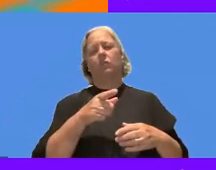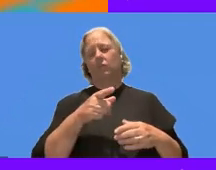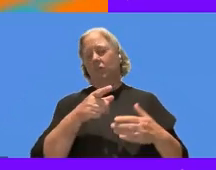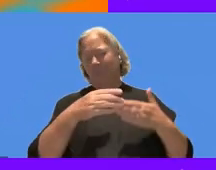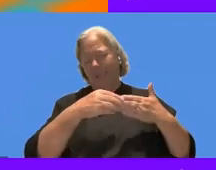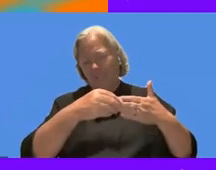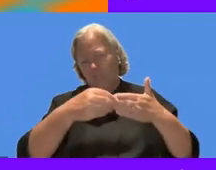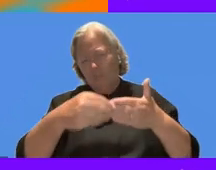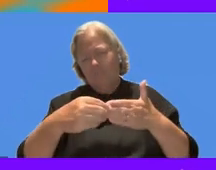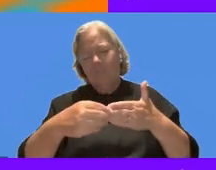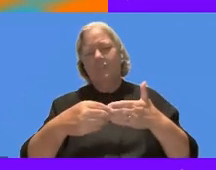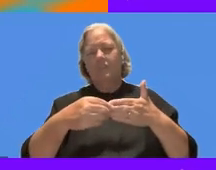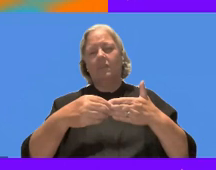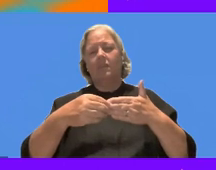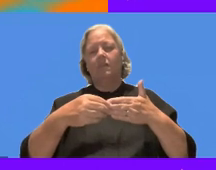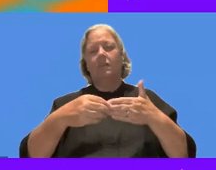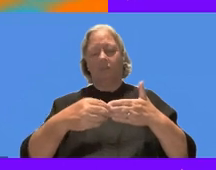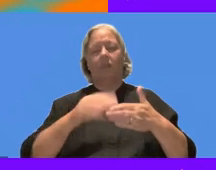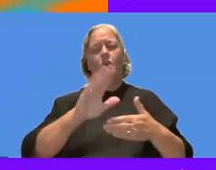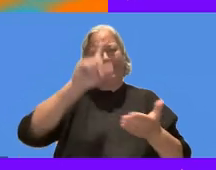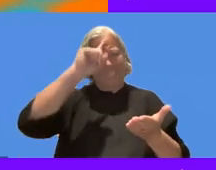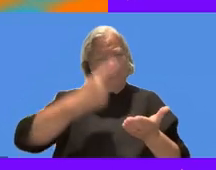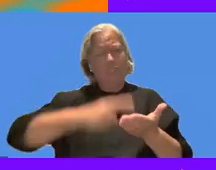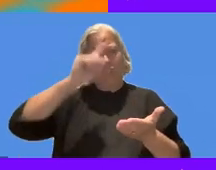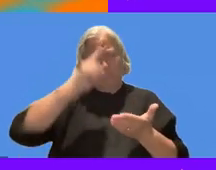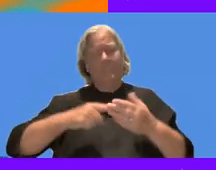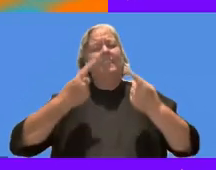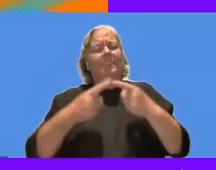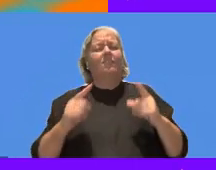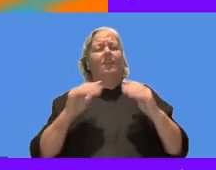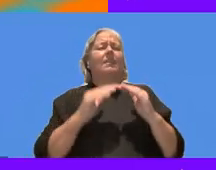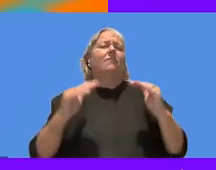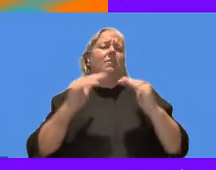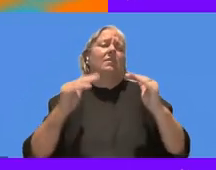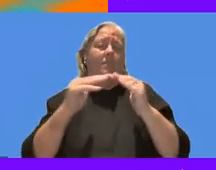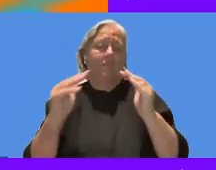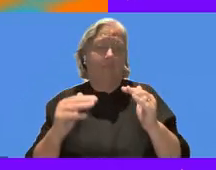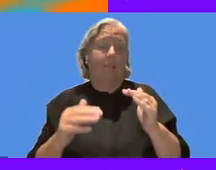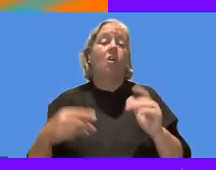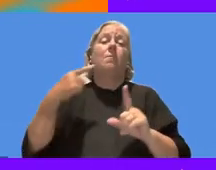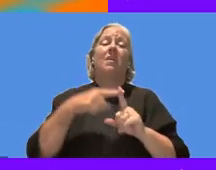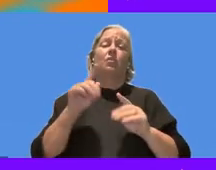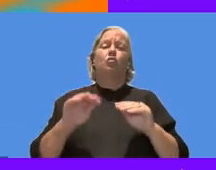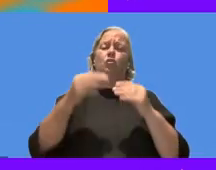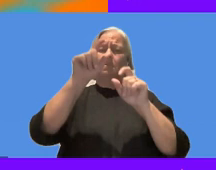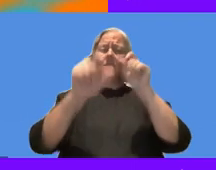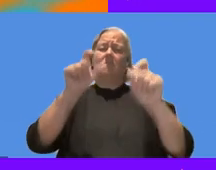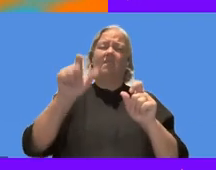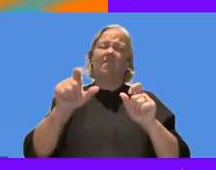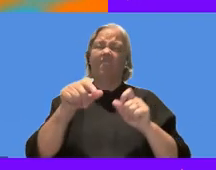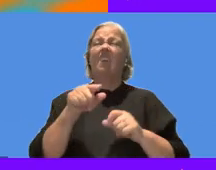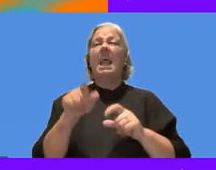in the decision-making process at all levels, the forum must ensure that young people are not only the focus, but also